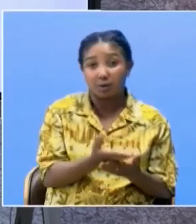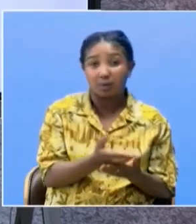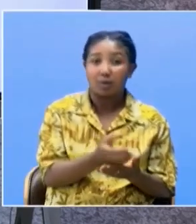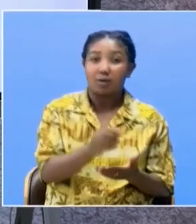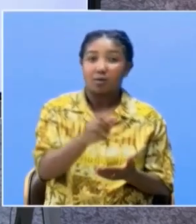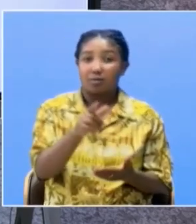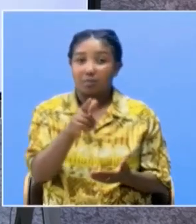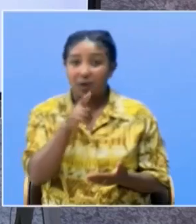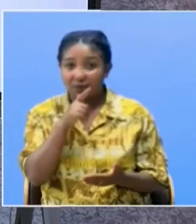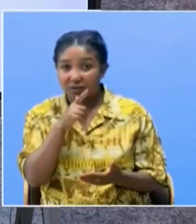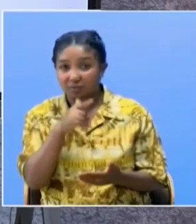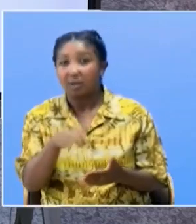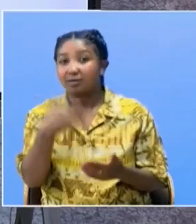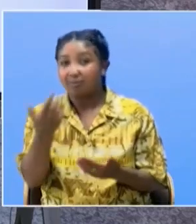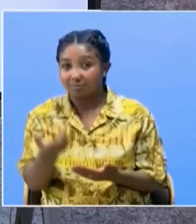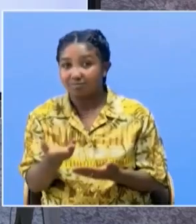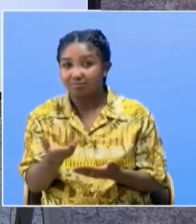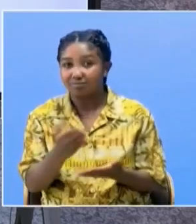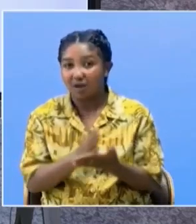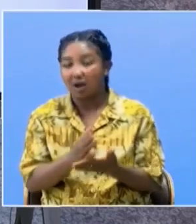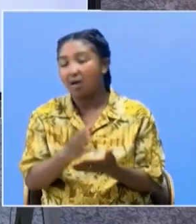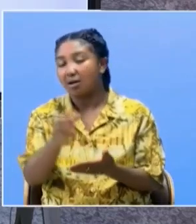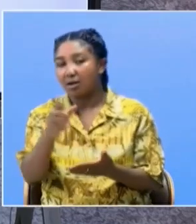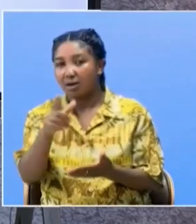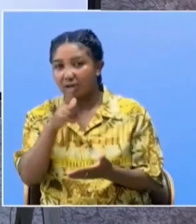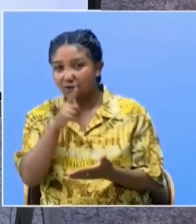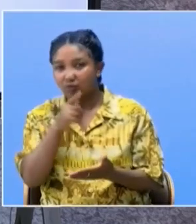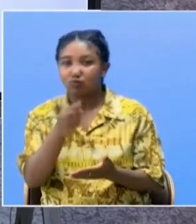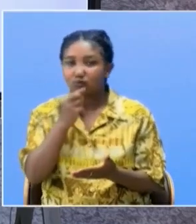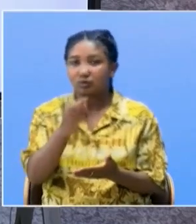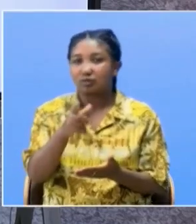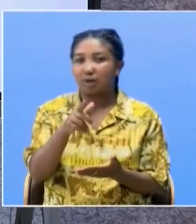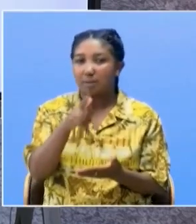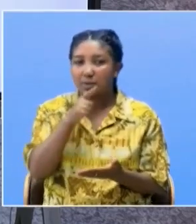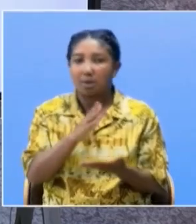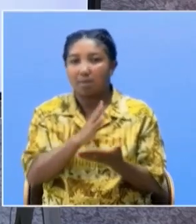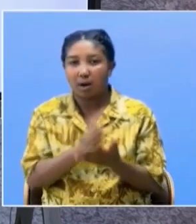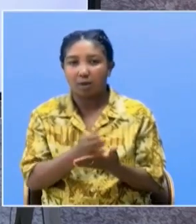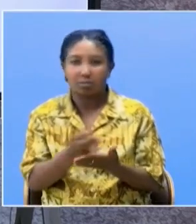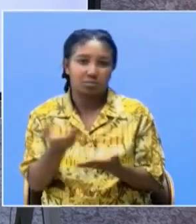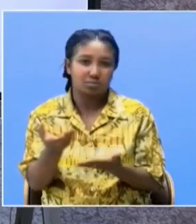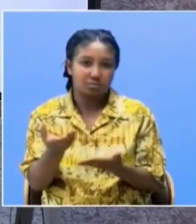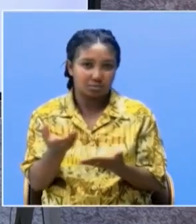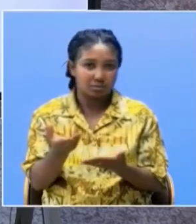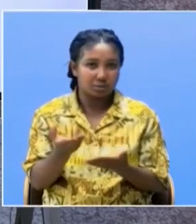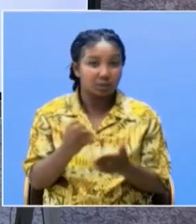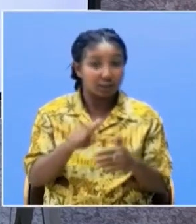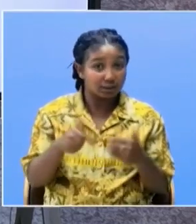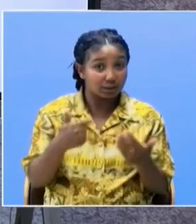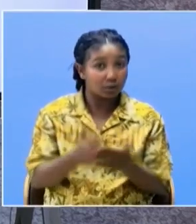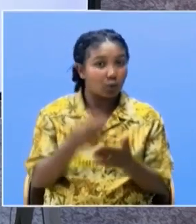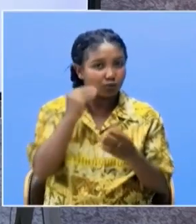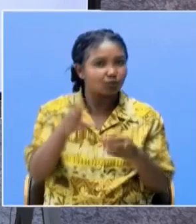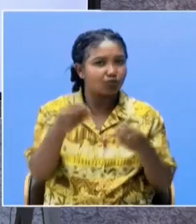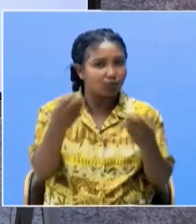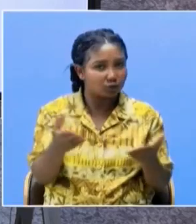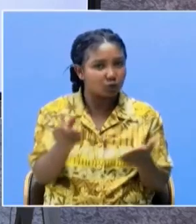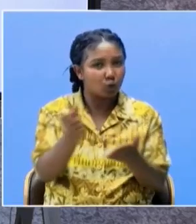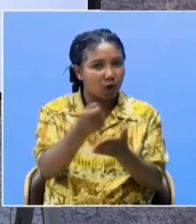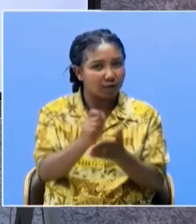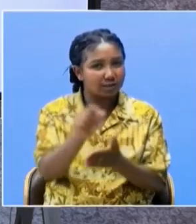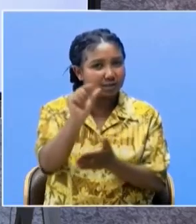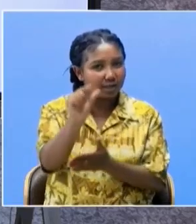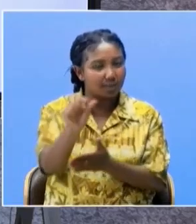it's not necessary, right? Yes. So these were the modal auxiliaries, and I gave you a homework to write